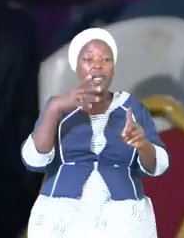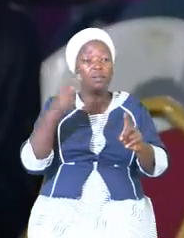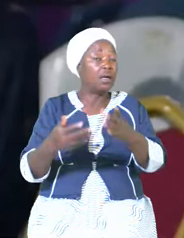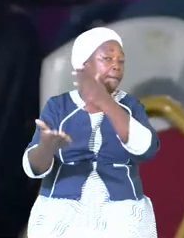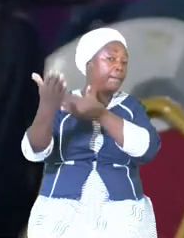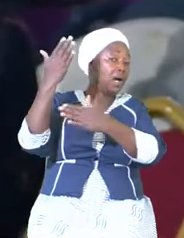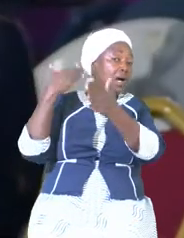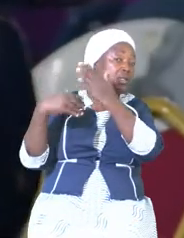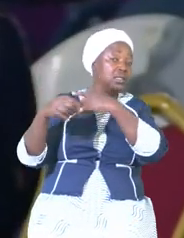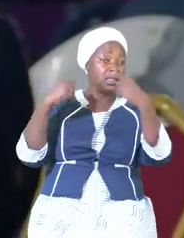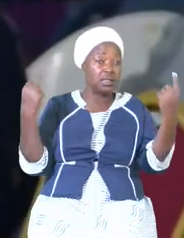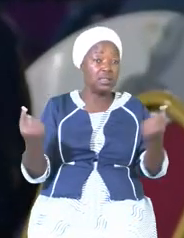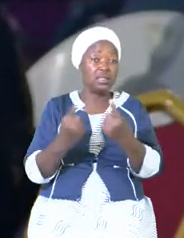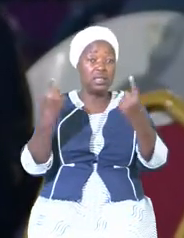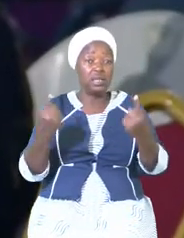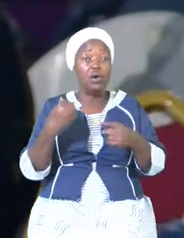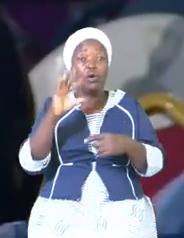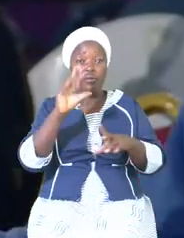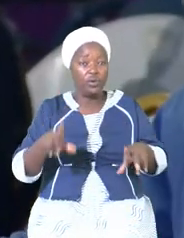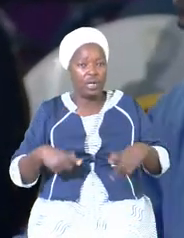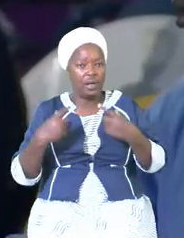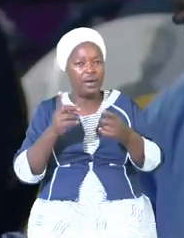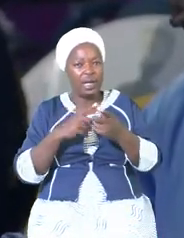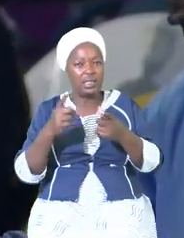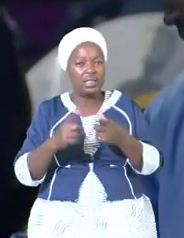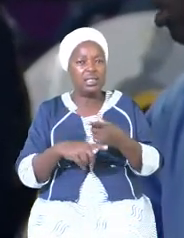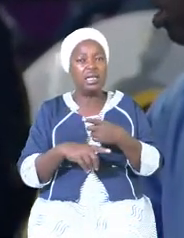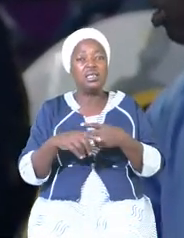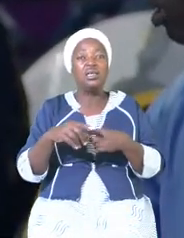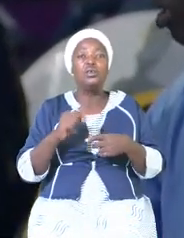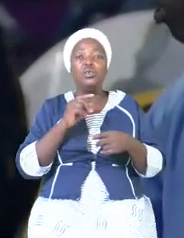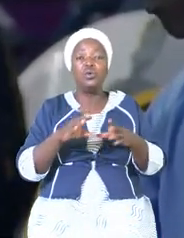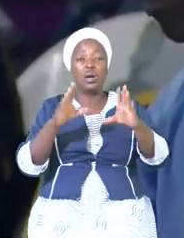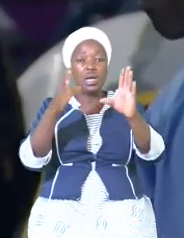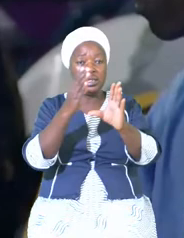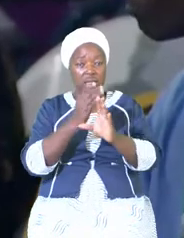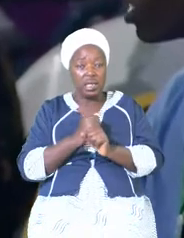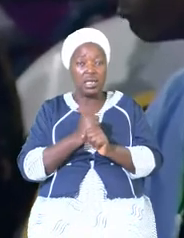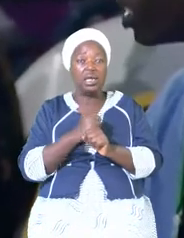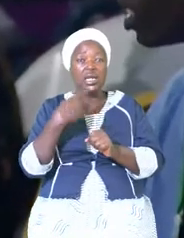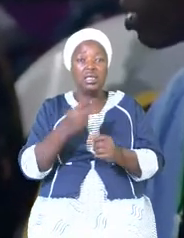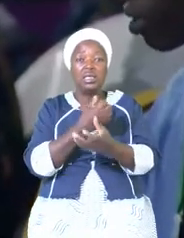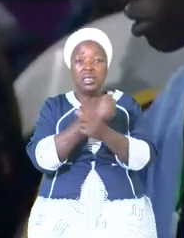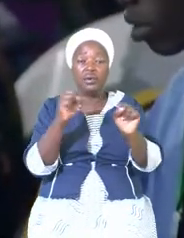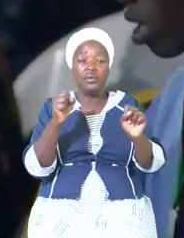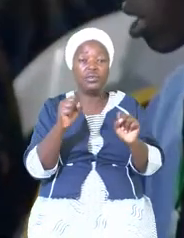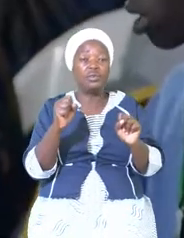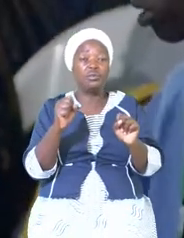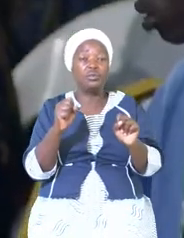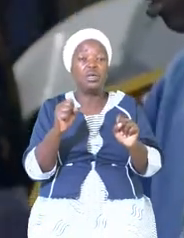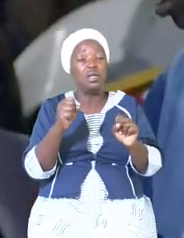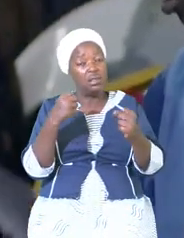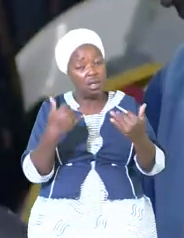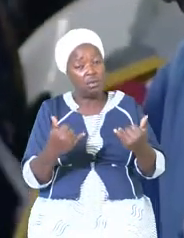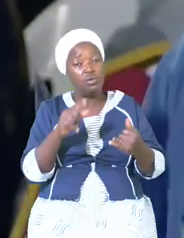of your life, and you have the salvation from sin. You have that salvation now. Anywhere